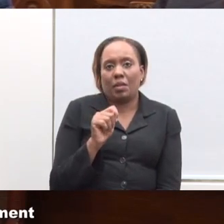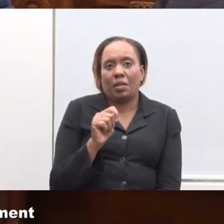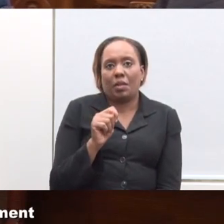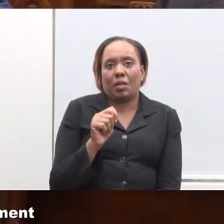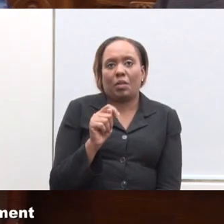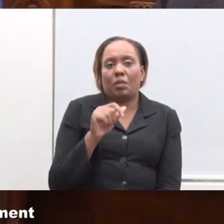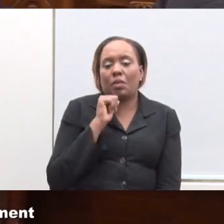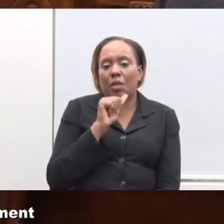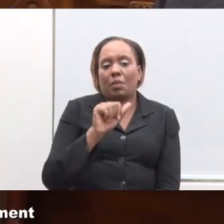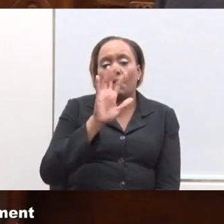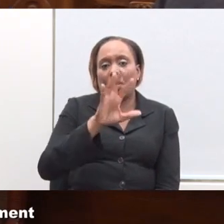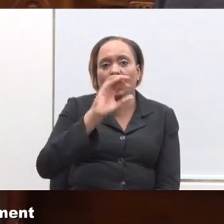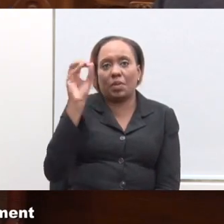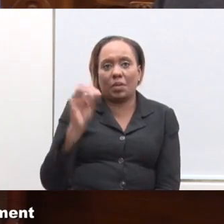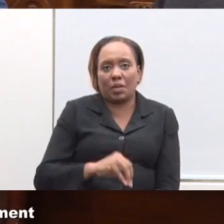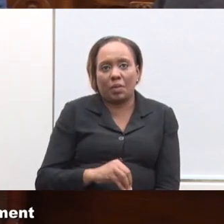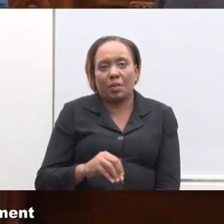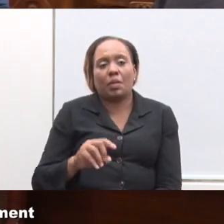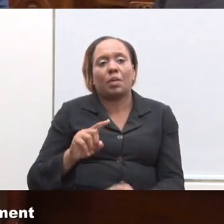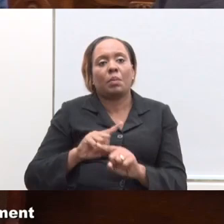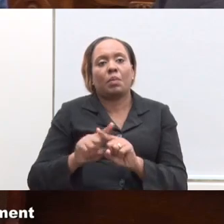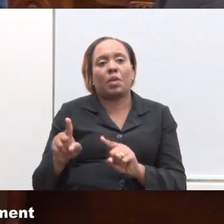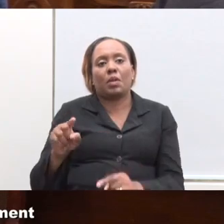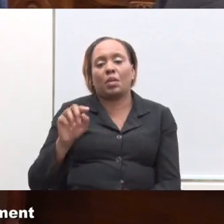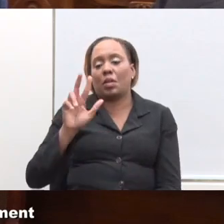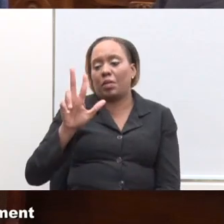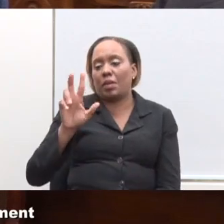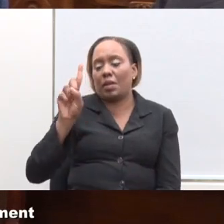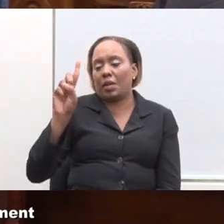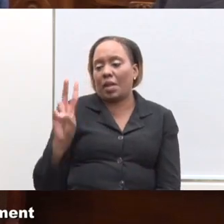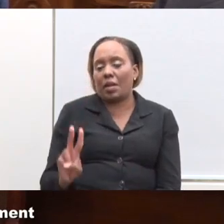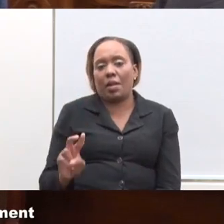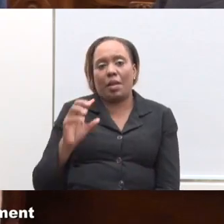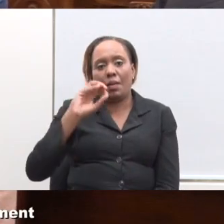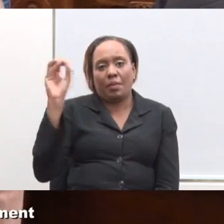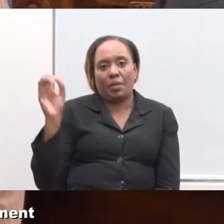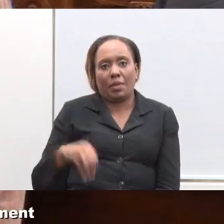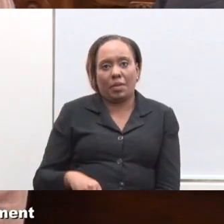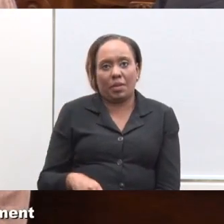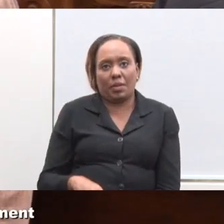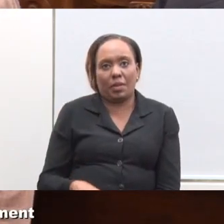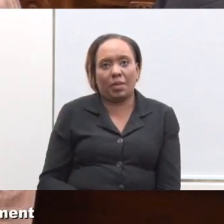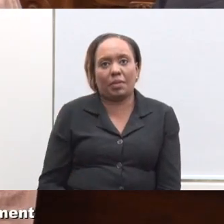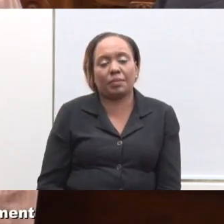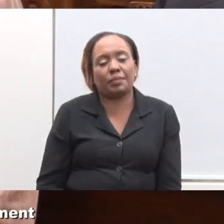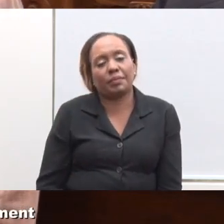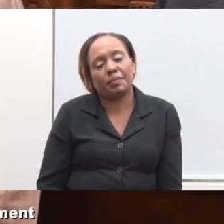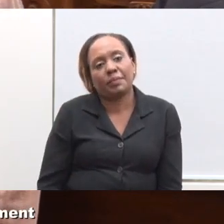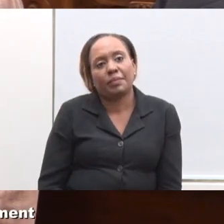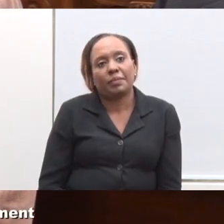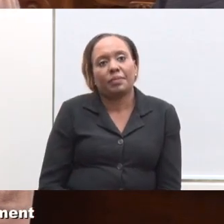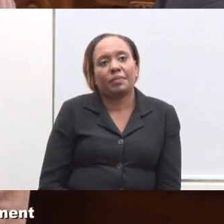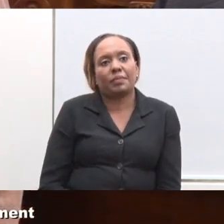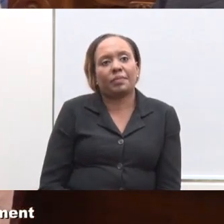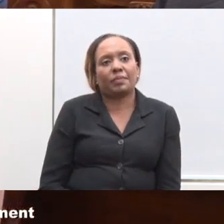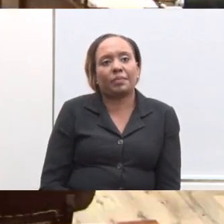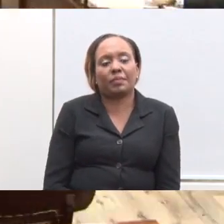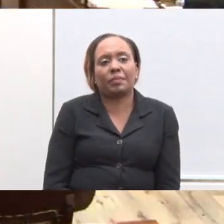at 5%, but will be reduced to 3.5% to make cheaper the cost of capital.